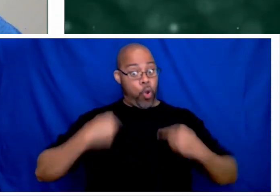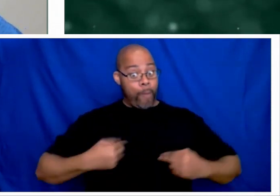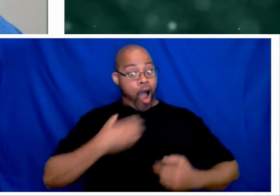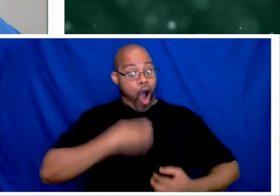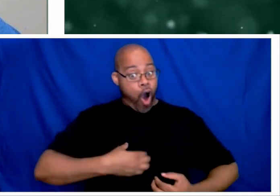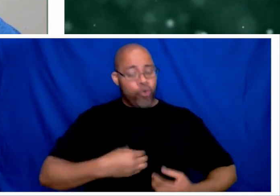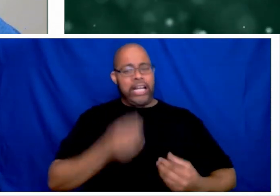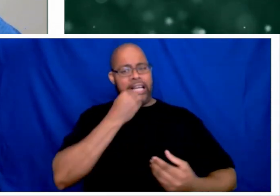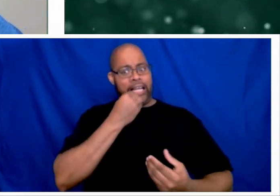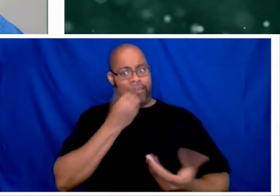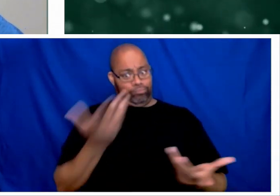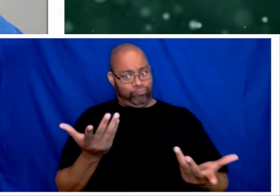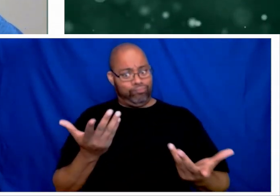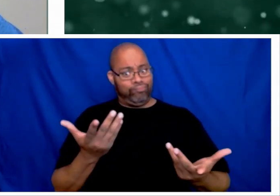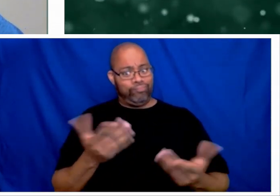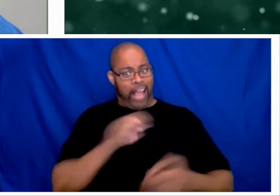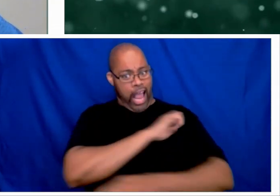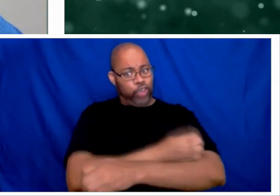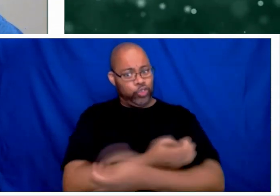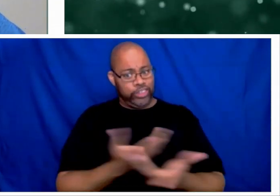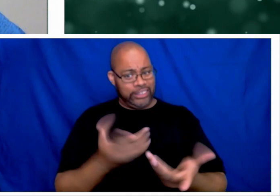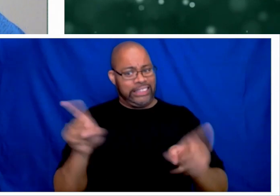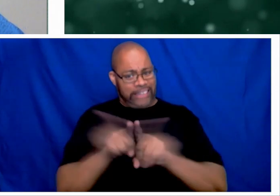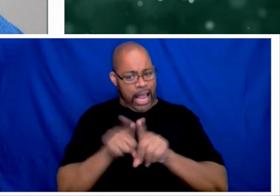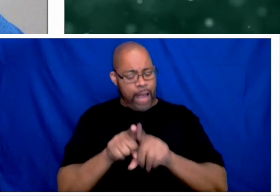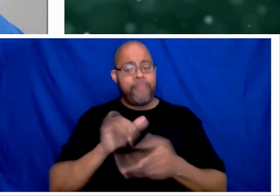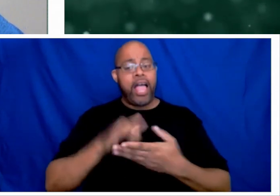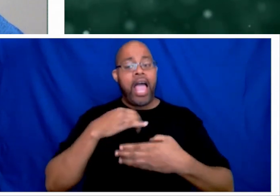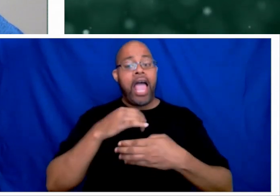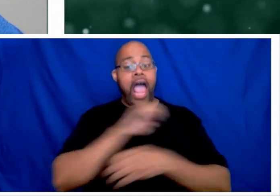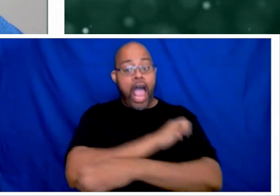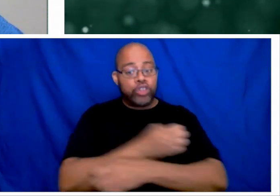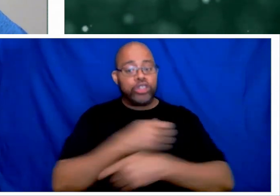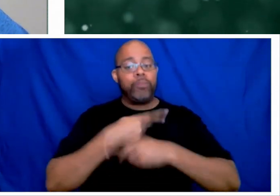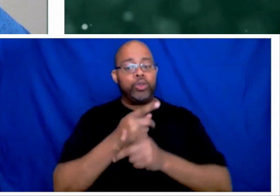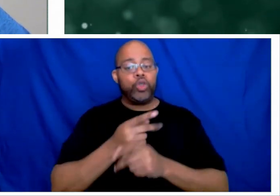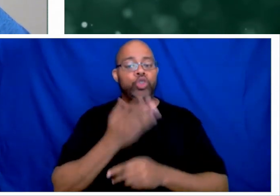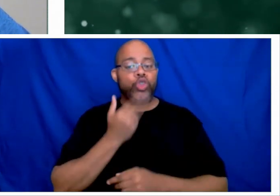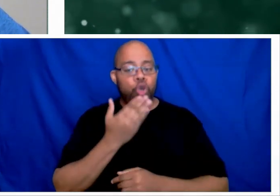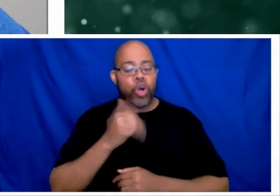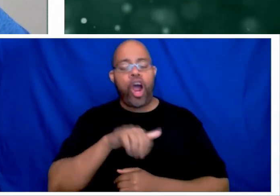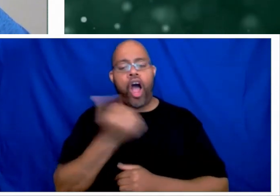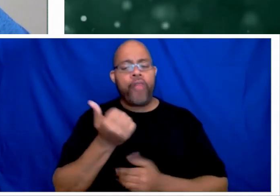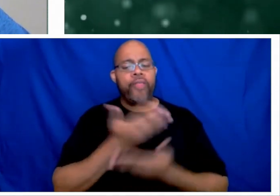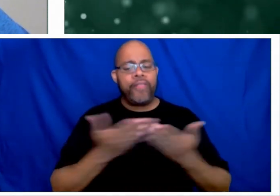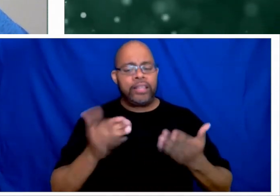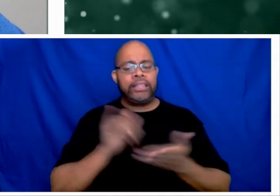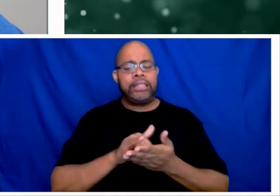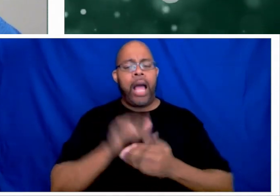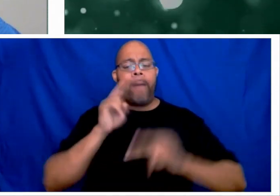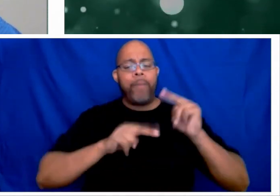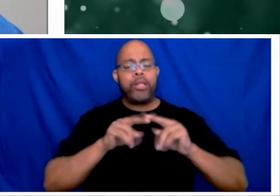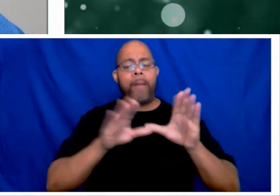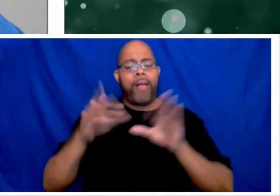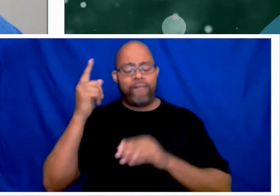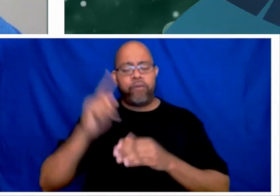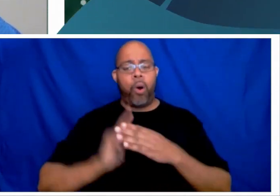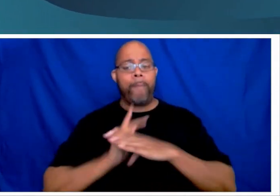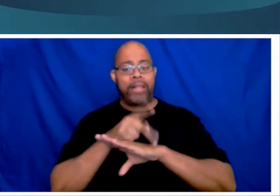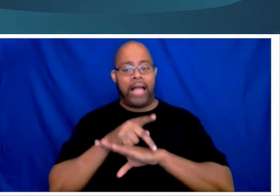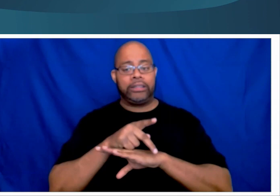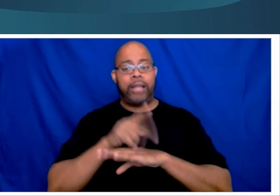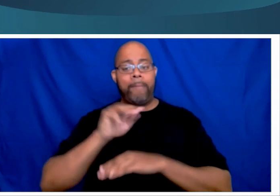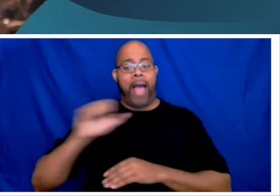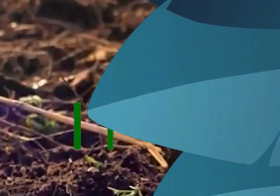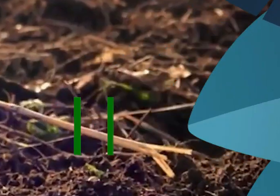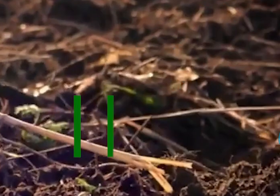right? This energy is then used to produce sugars and other organic compounds, which are the building blocks of plant biomass.